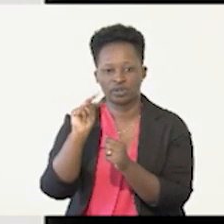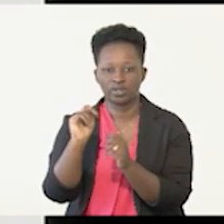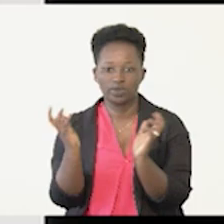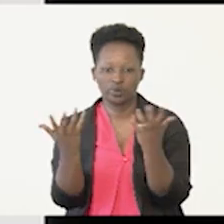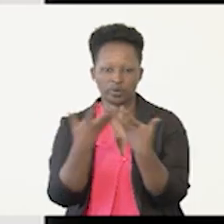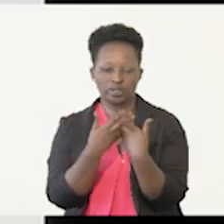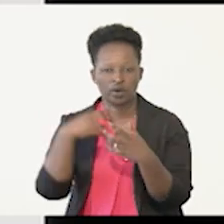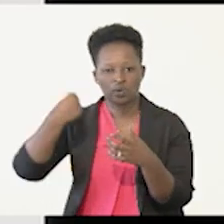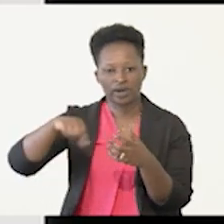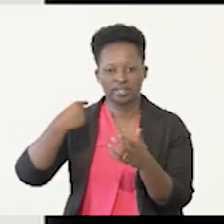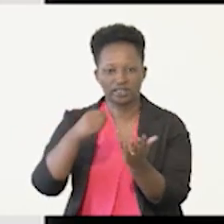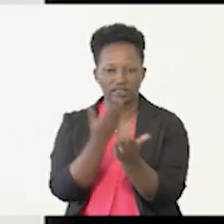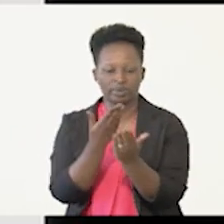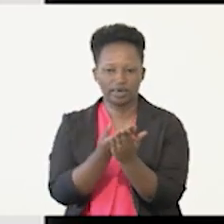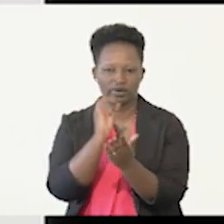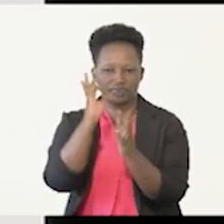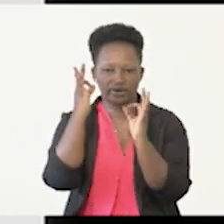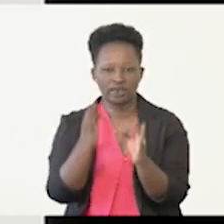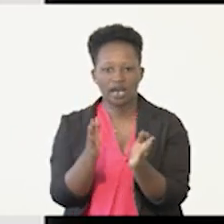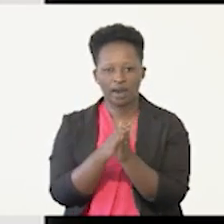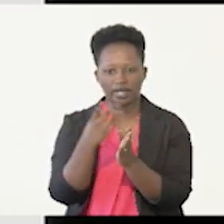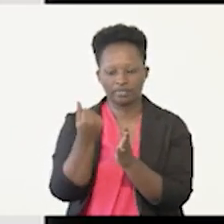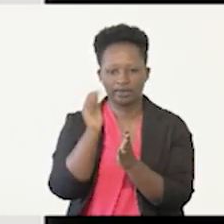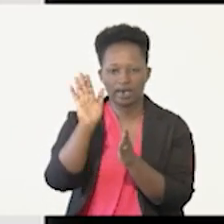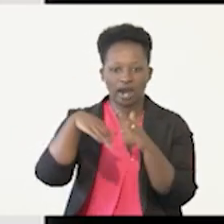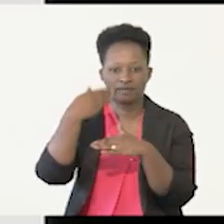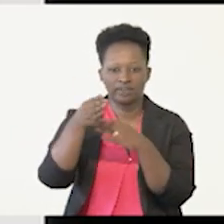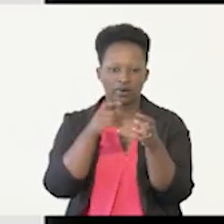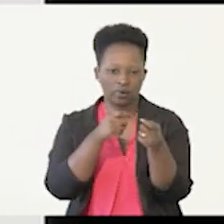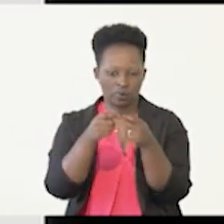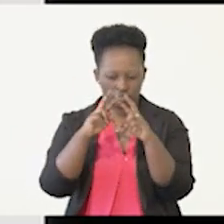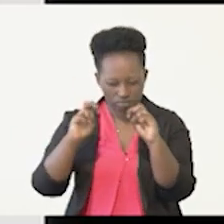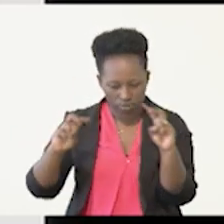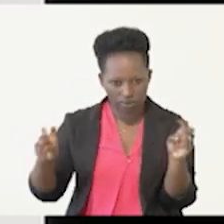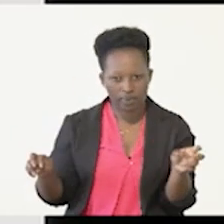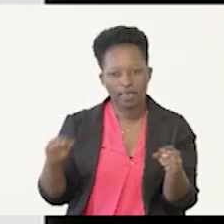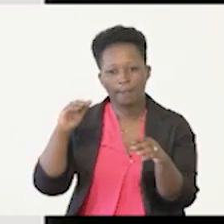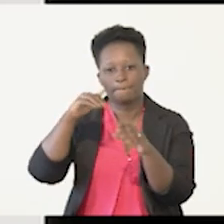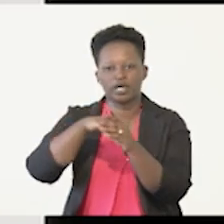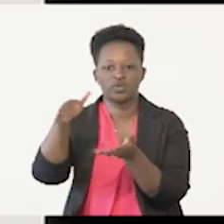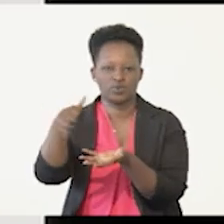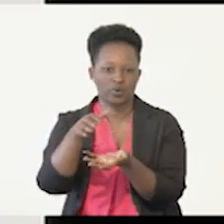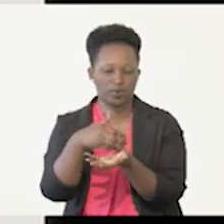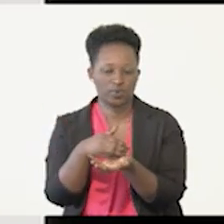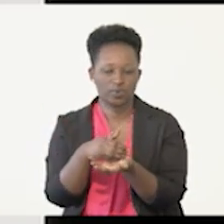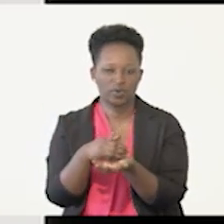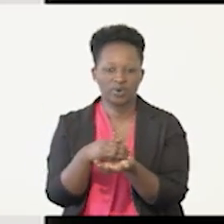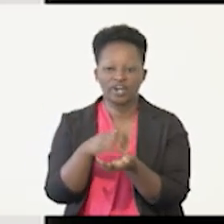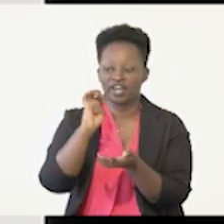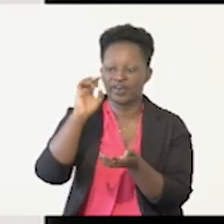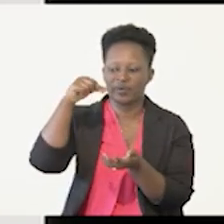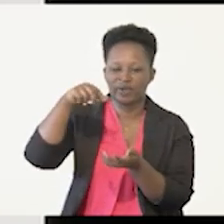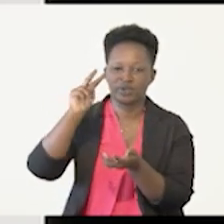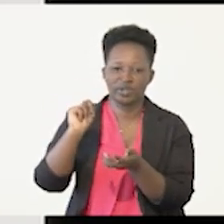demanded of a commodity and its price after conducting a study in one of the markets. Which equation did he come up